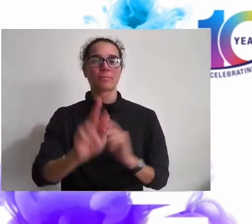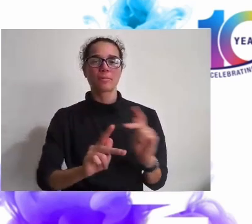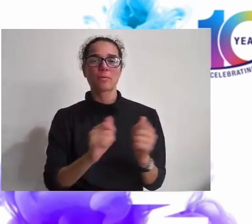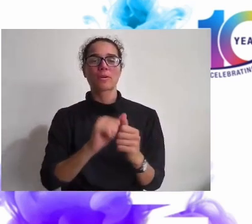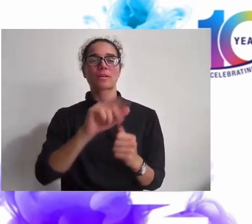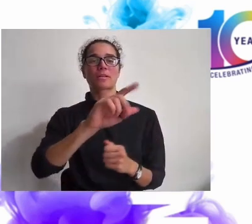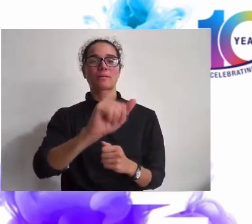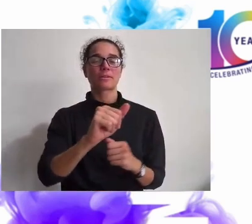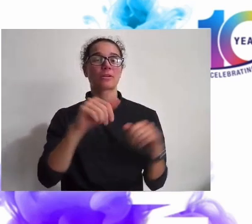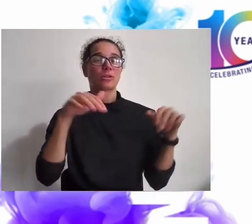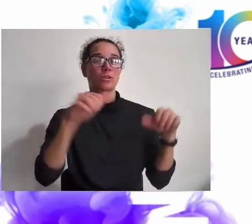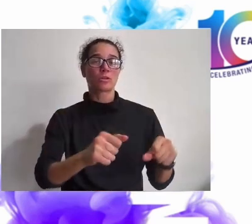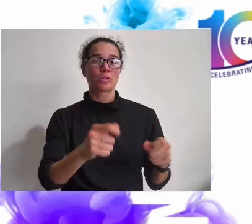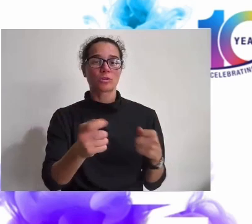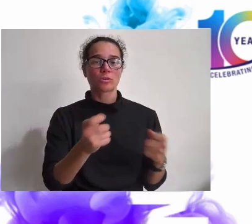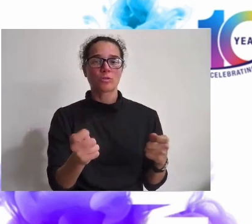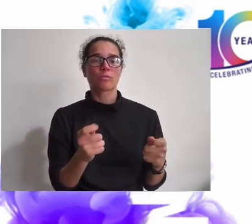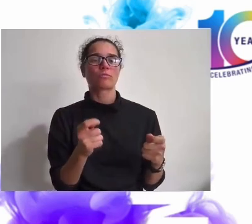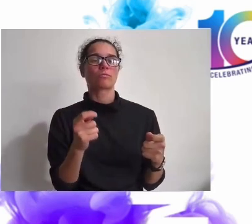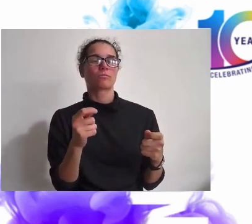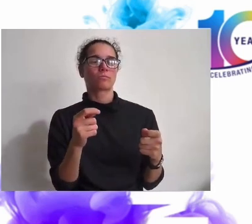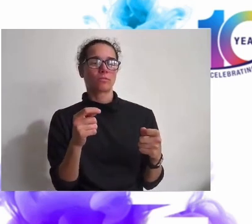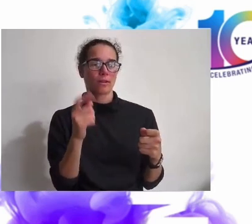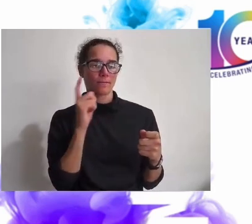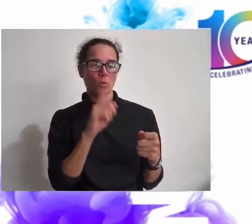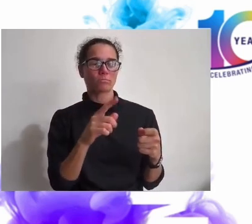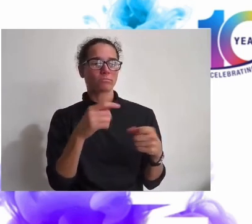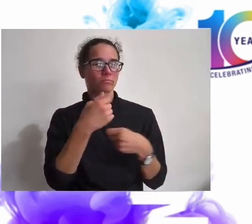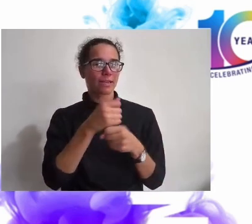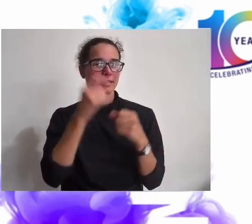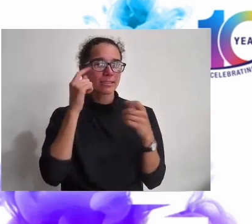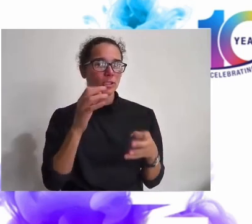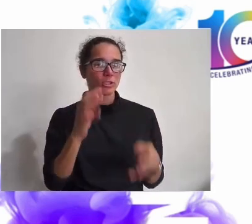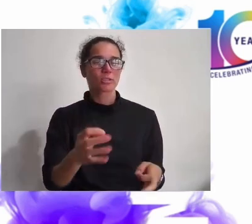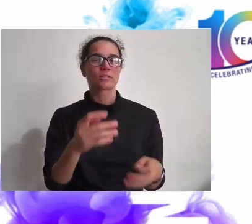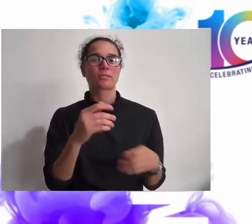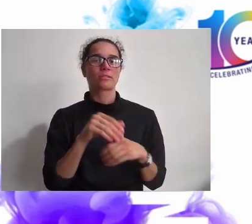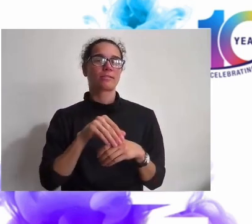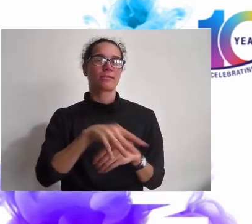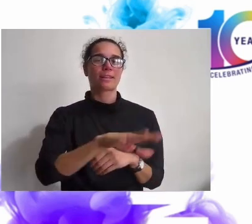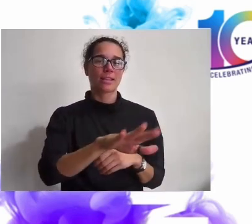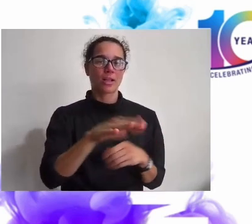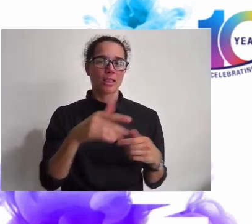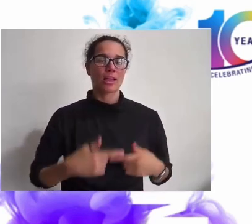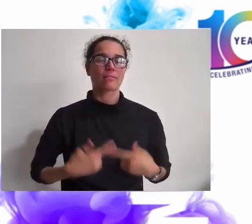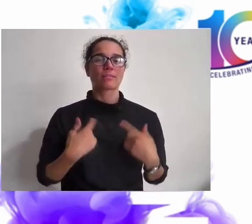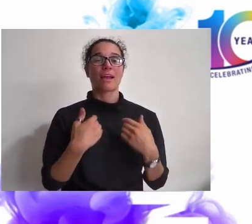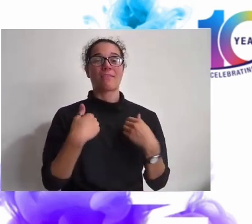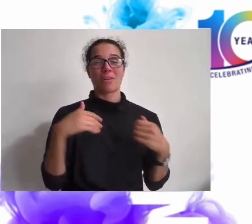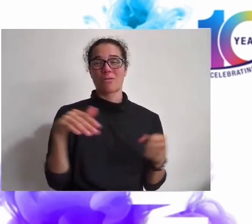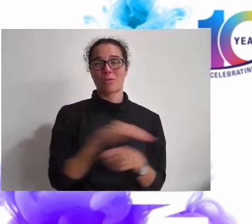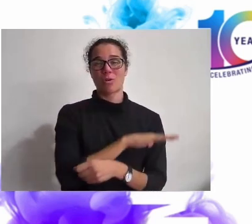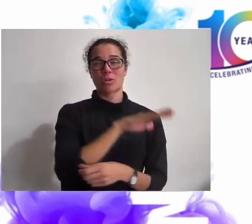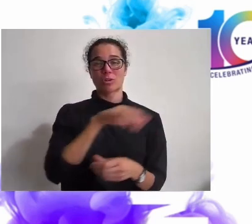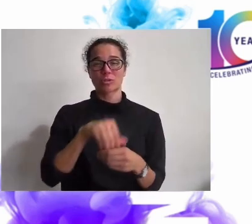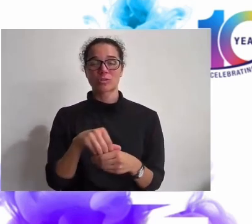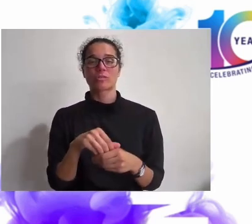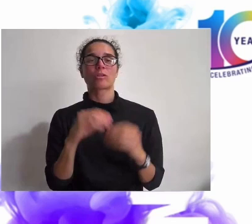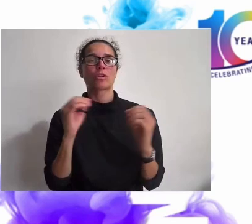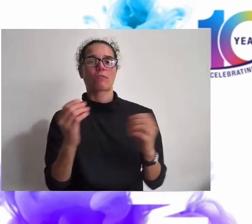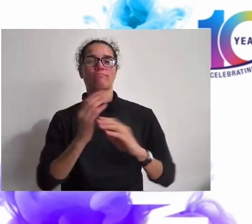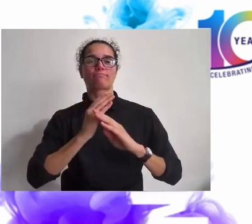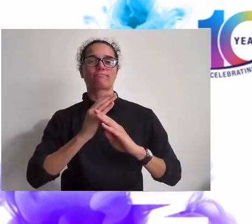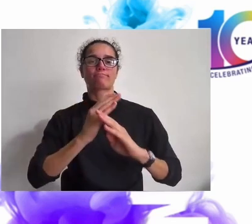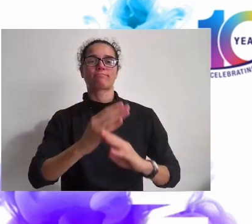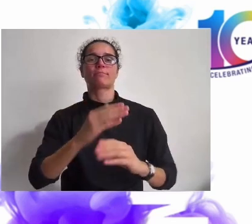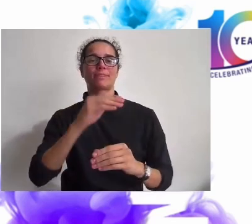decisions affecting their lives and have full and equal inclusion in all aspects in